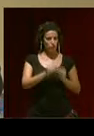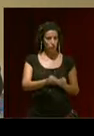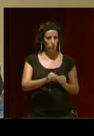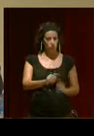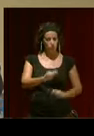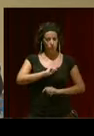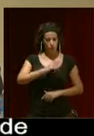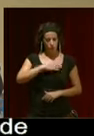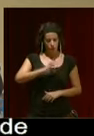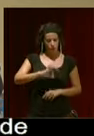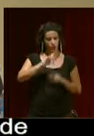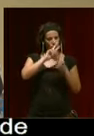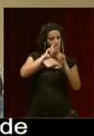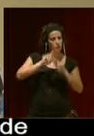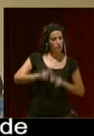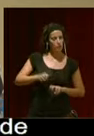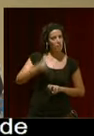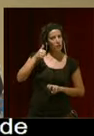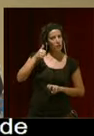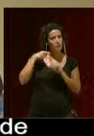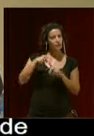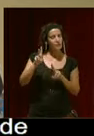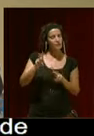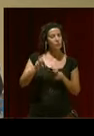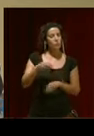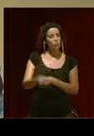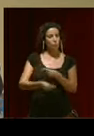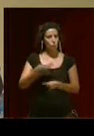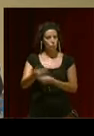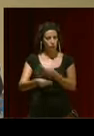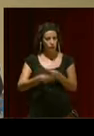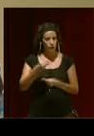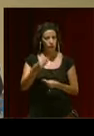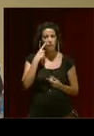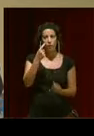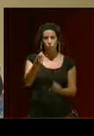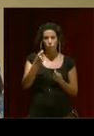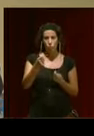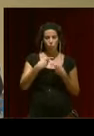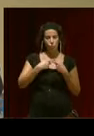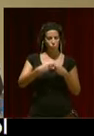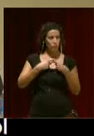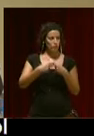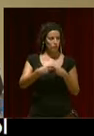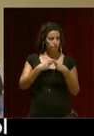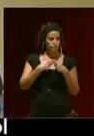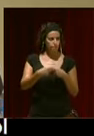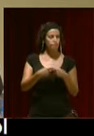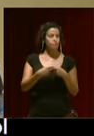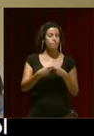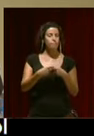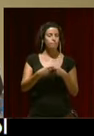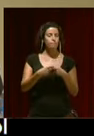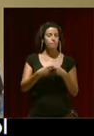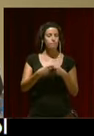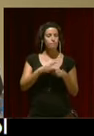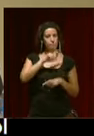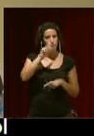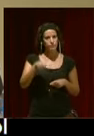Azibot is a development platform allowing us to develop research in the field of usability,